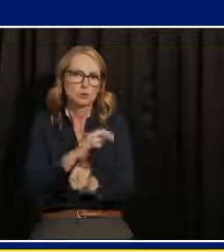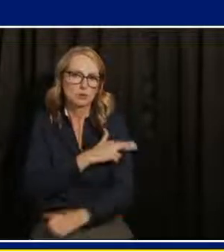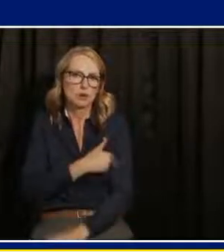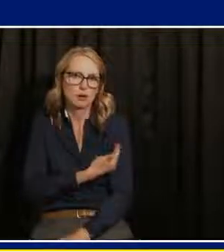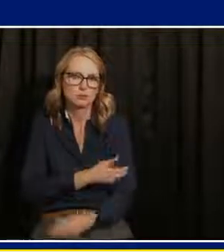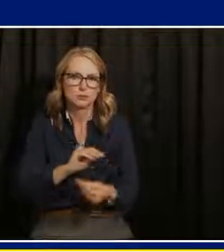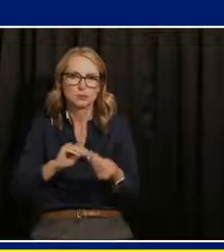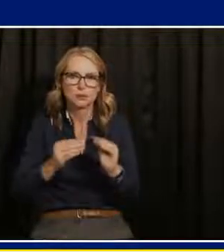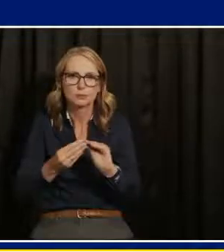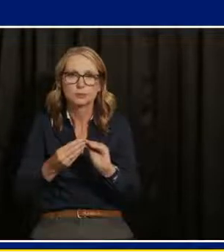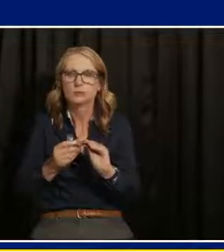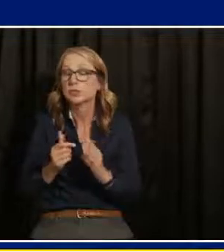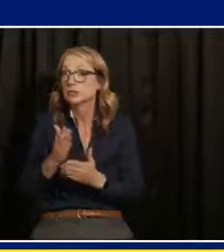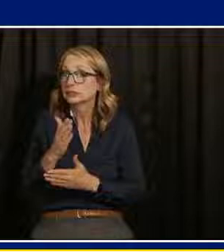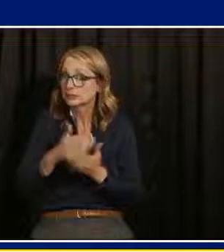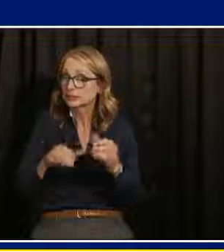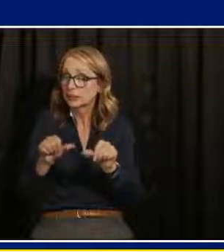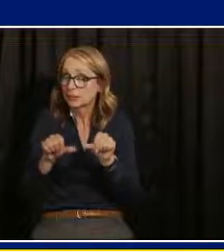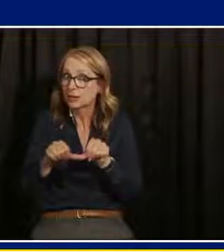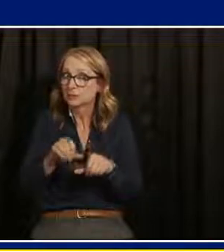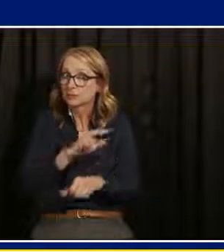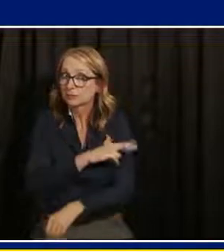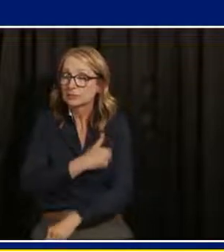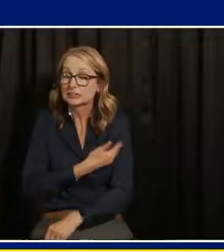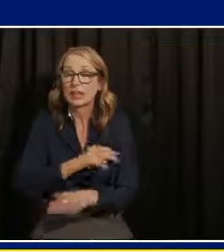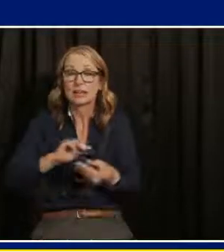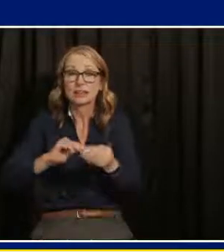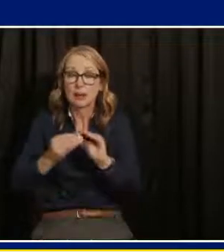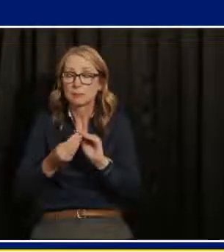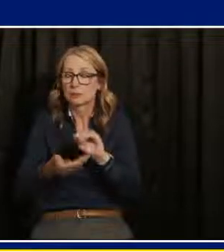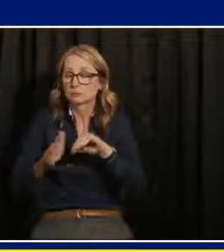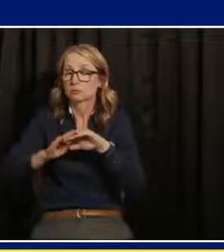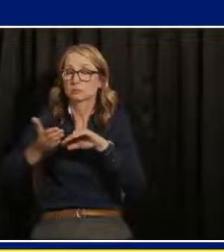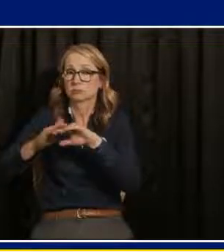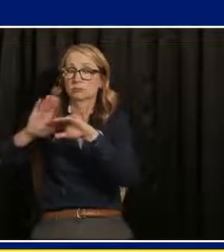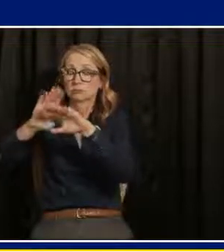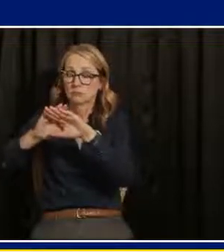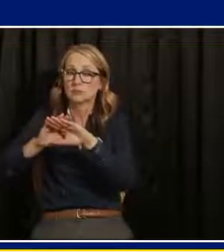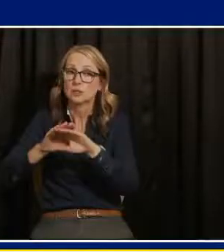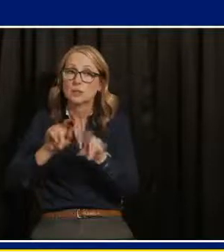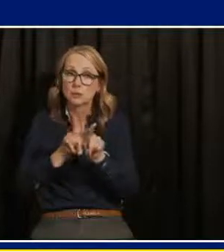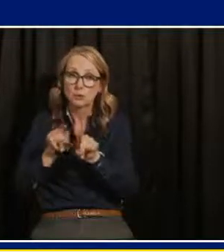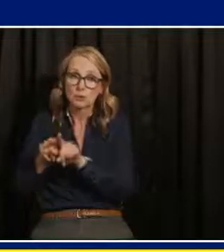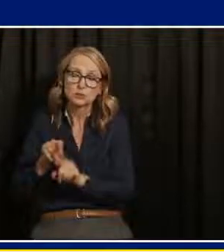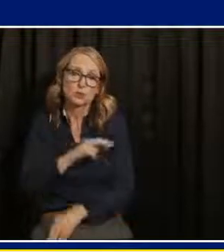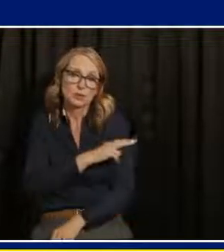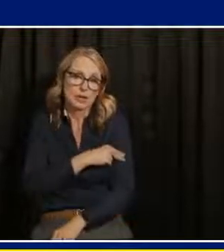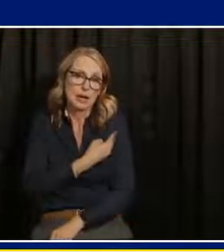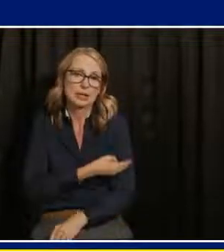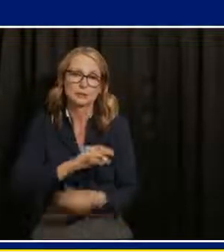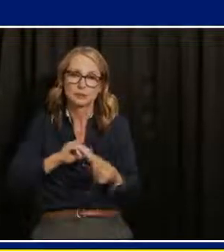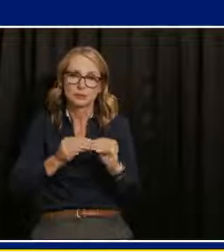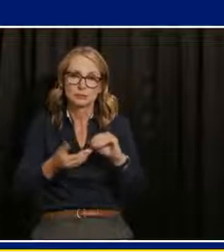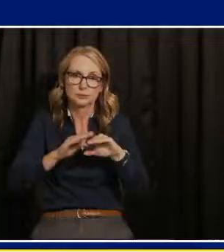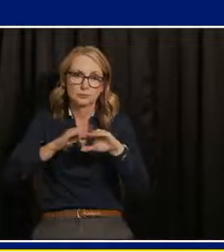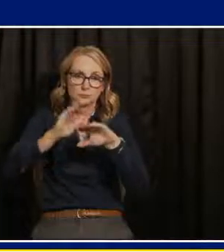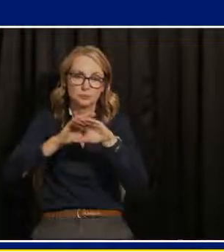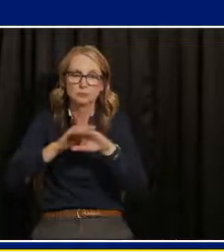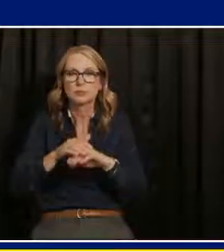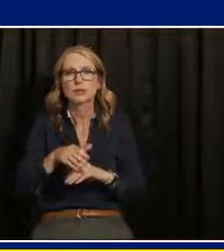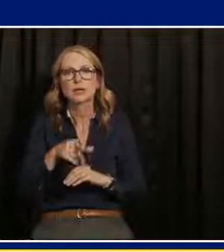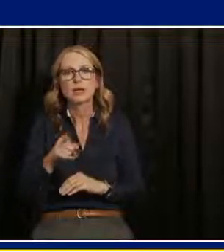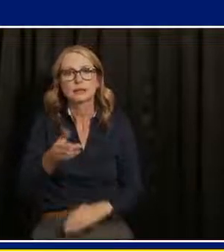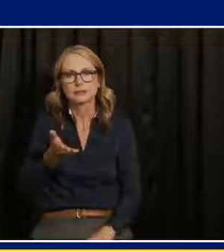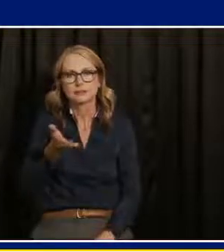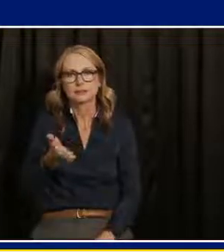state where we've seen increased hospitalizations and decreased hospital capacity, so I want to touch on that a little bit. So this figure shows you Colorado cases in